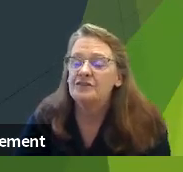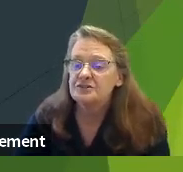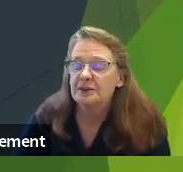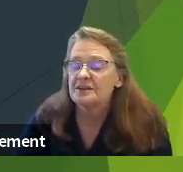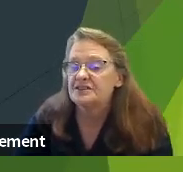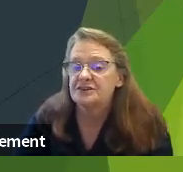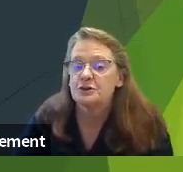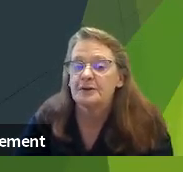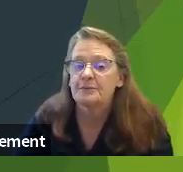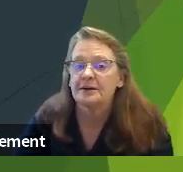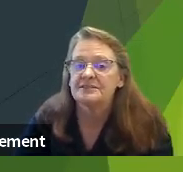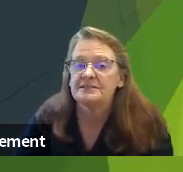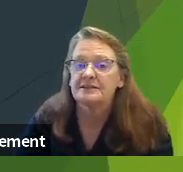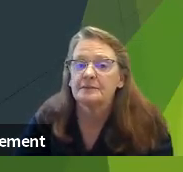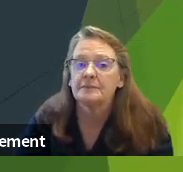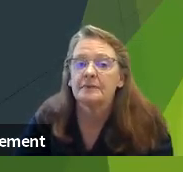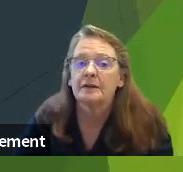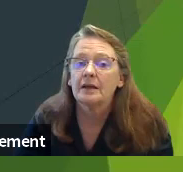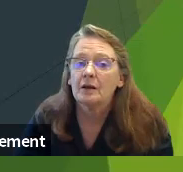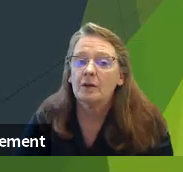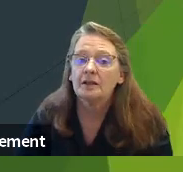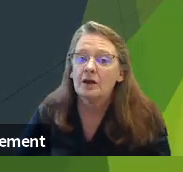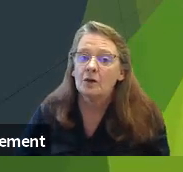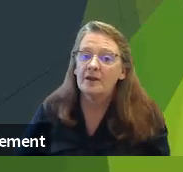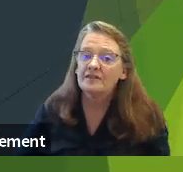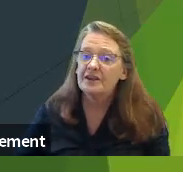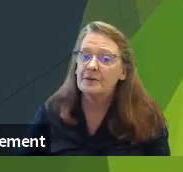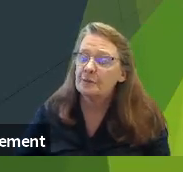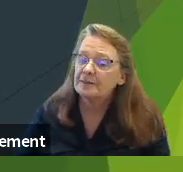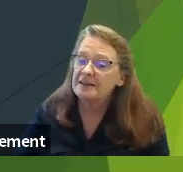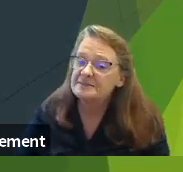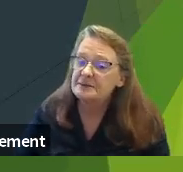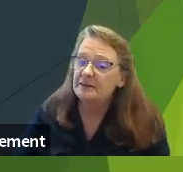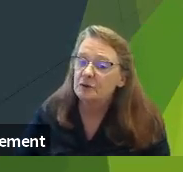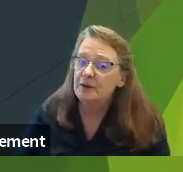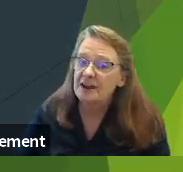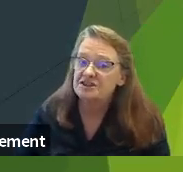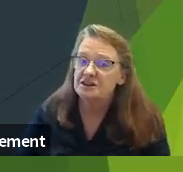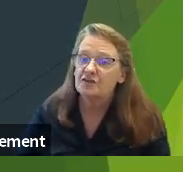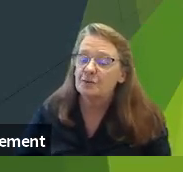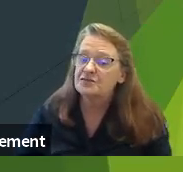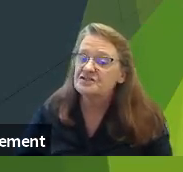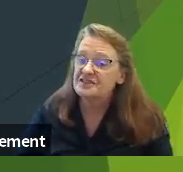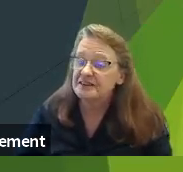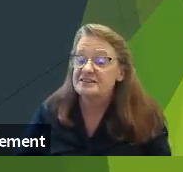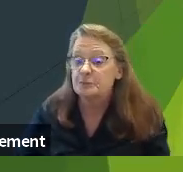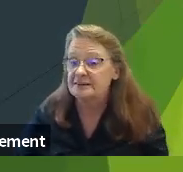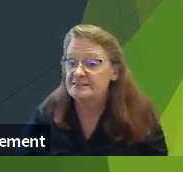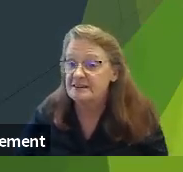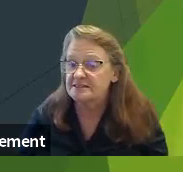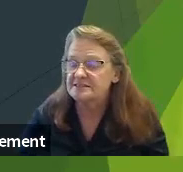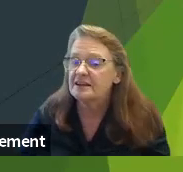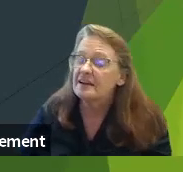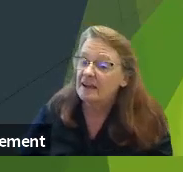How do we visualize in the interpreting process? Well, we have to think about the placement and location of persons and things that are